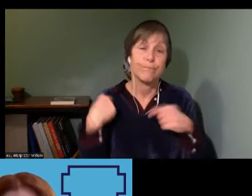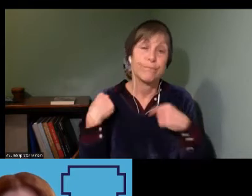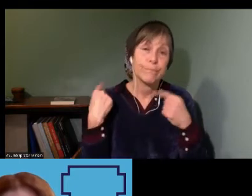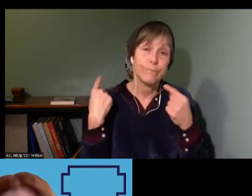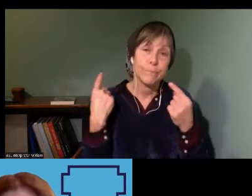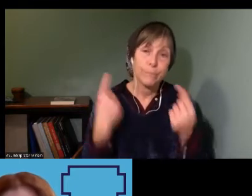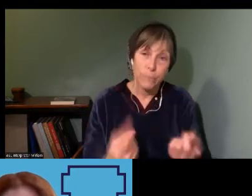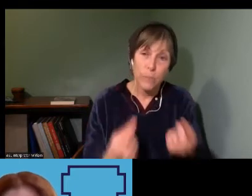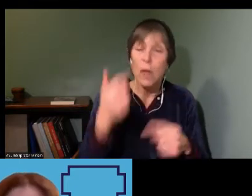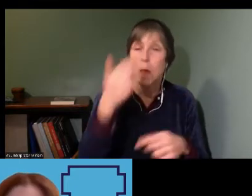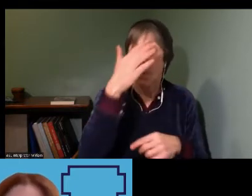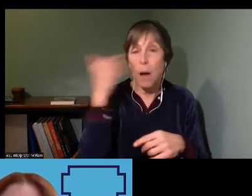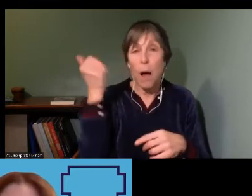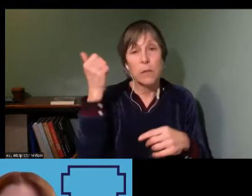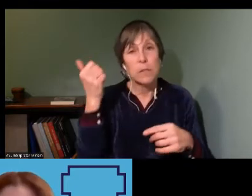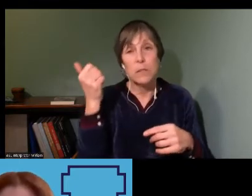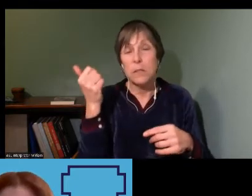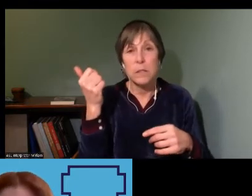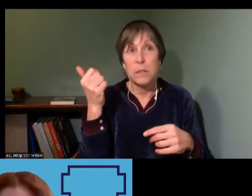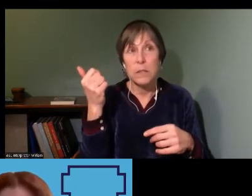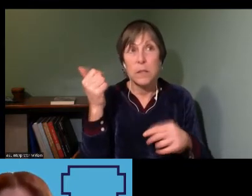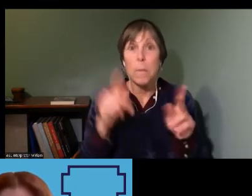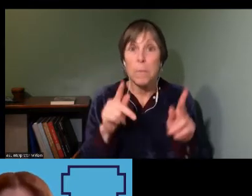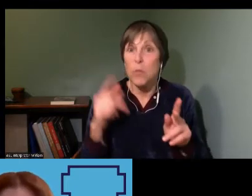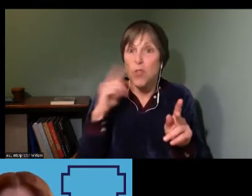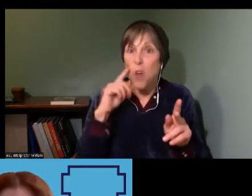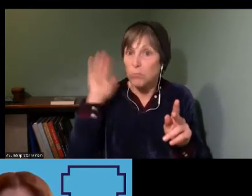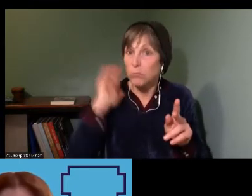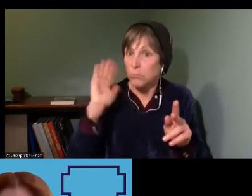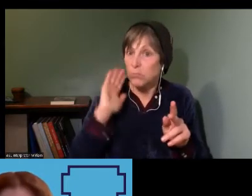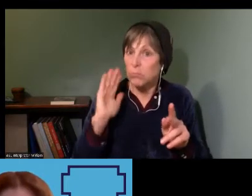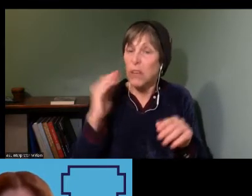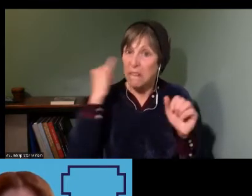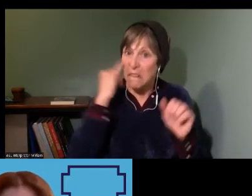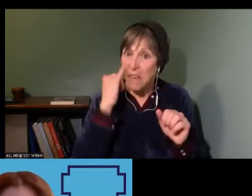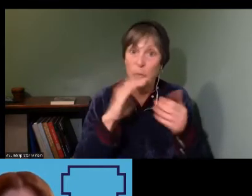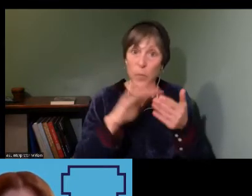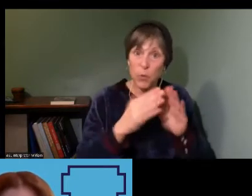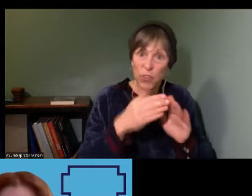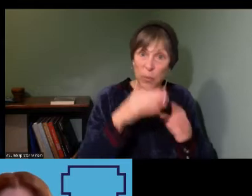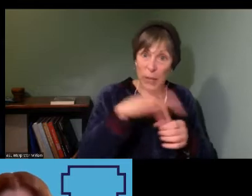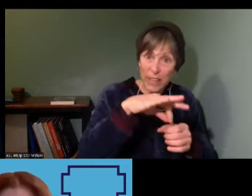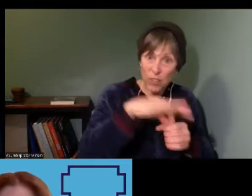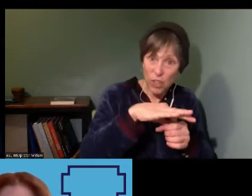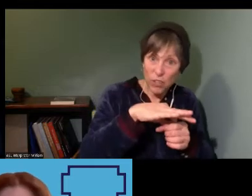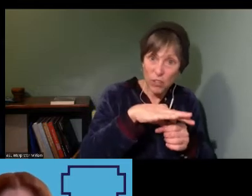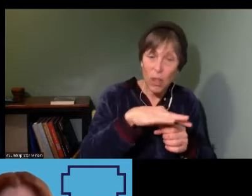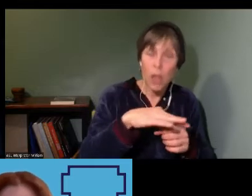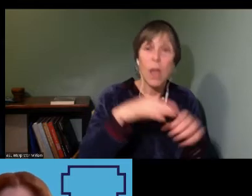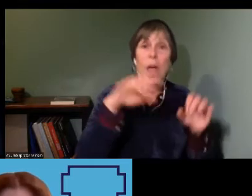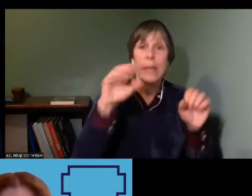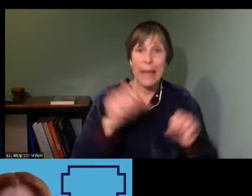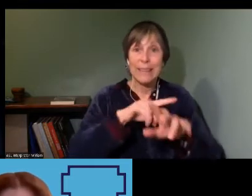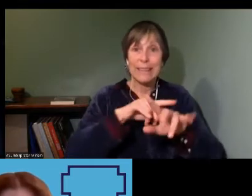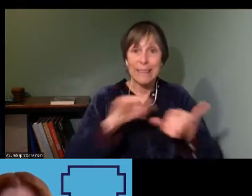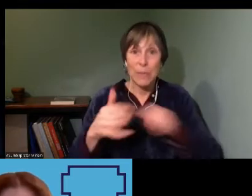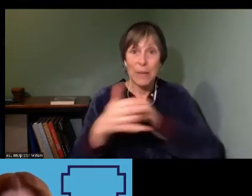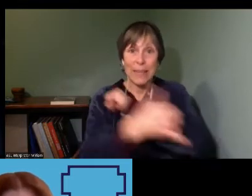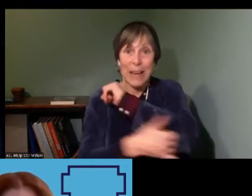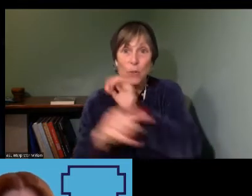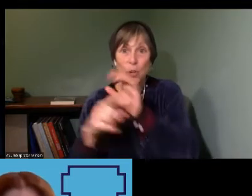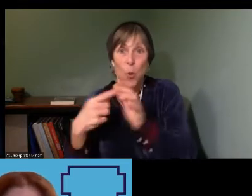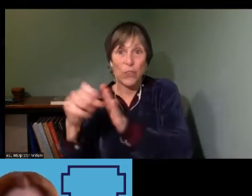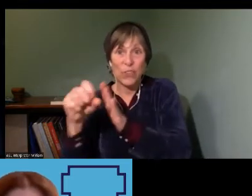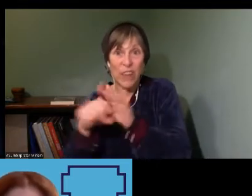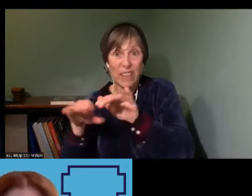there was some thought that if we were able to combine our municipal elections with those county level or state level races it